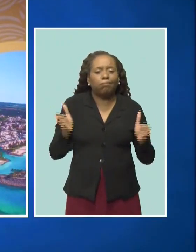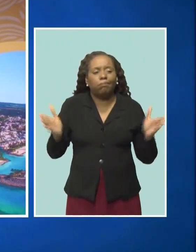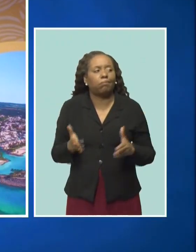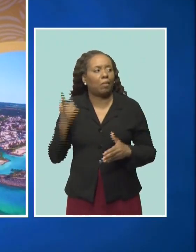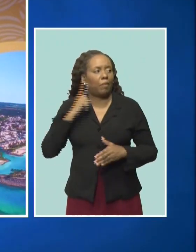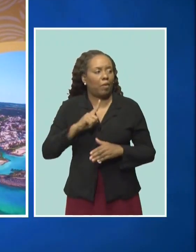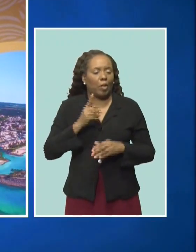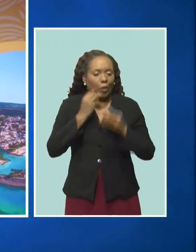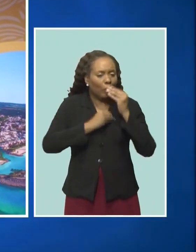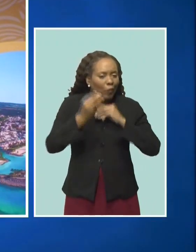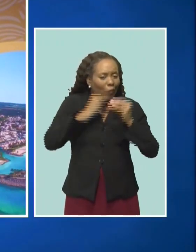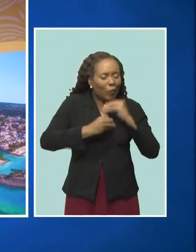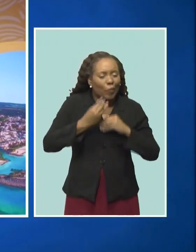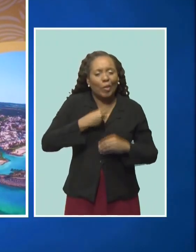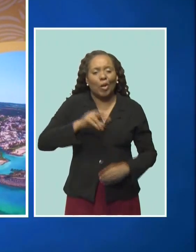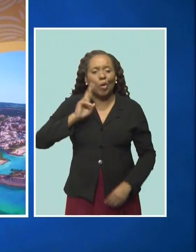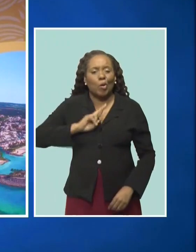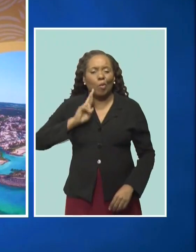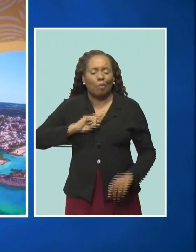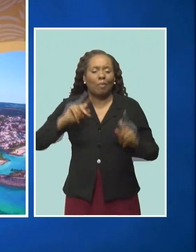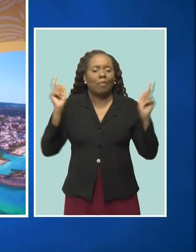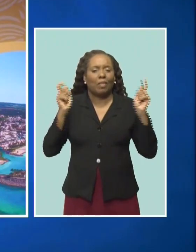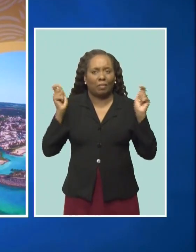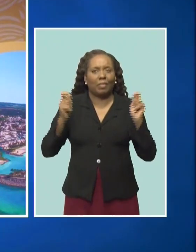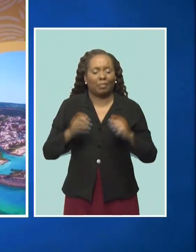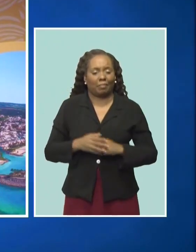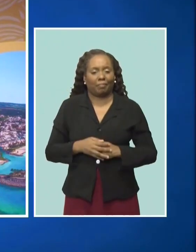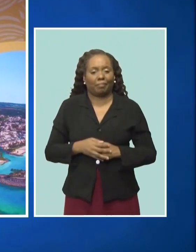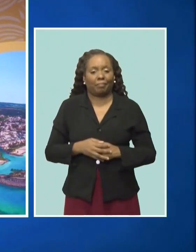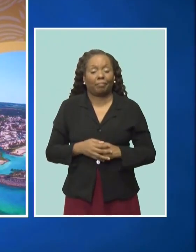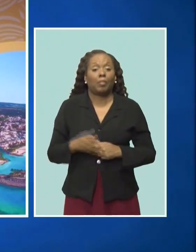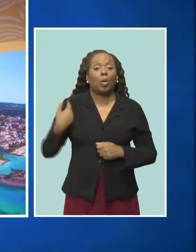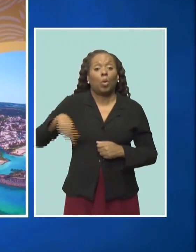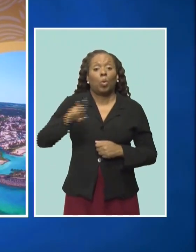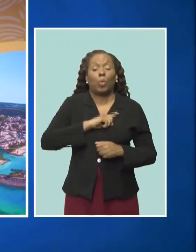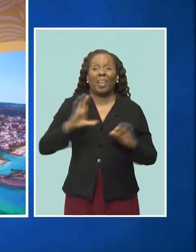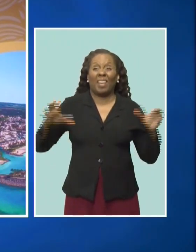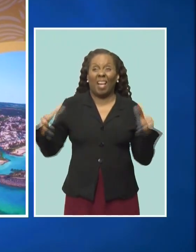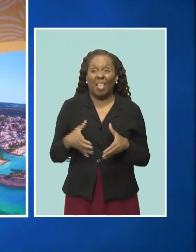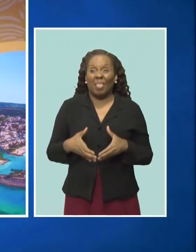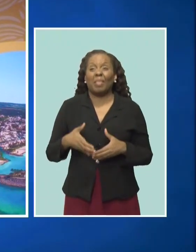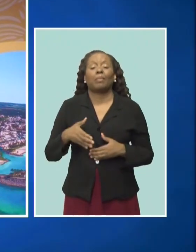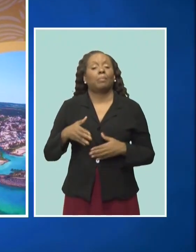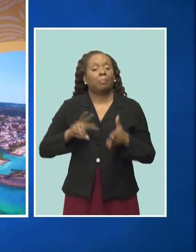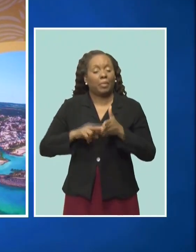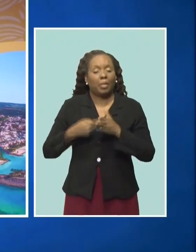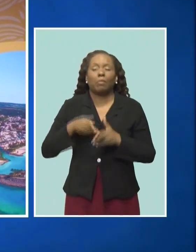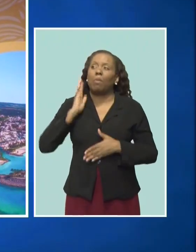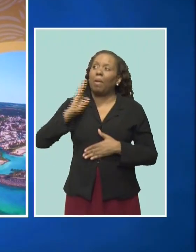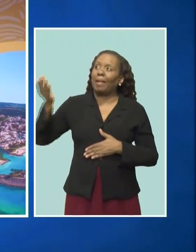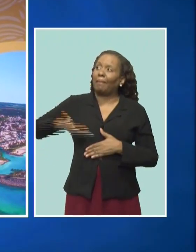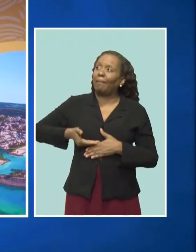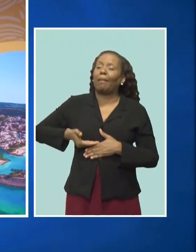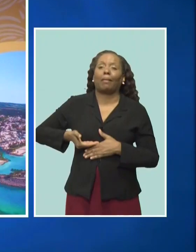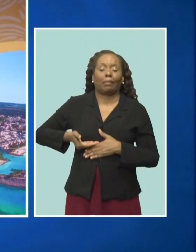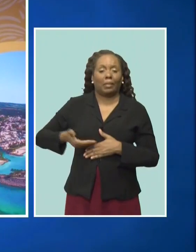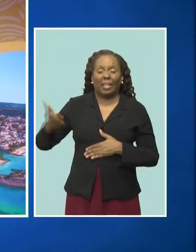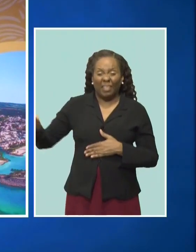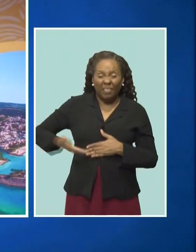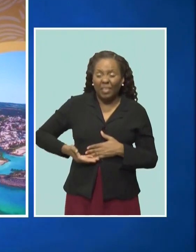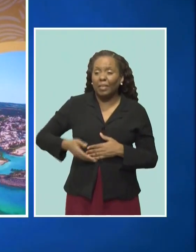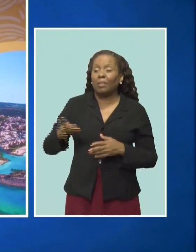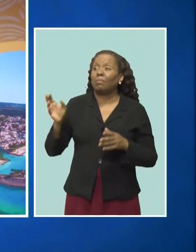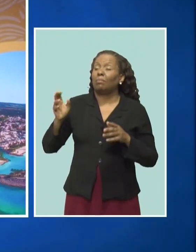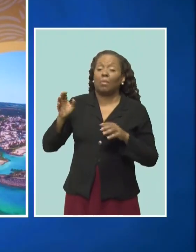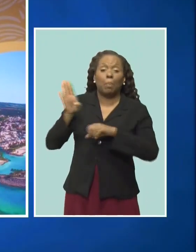Rum Festival. We Gathering will see us inviting the diaspora in our source markets and beyond to